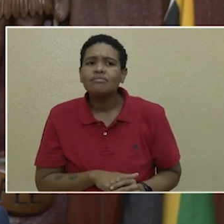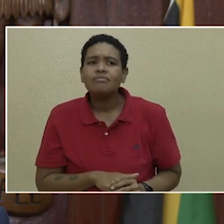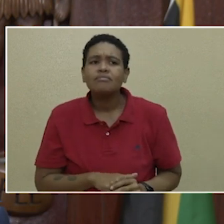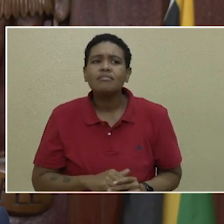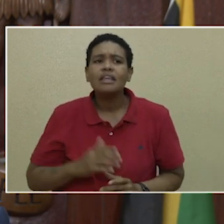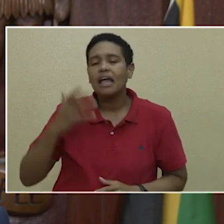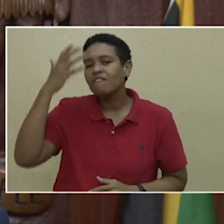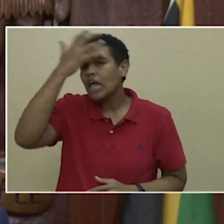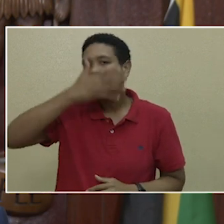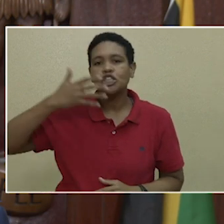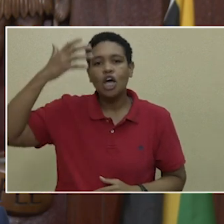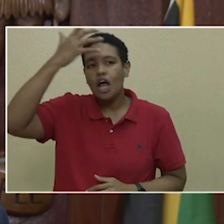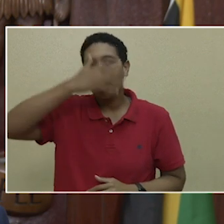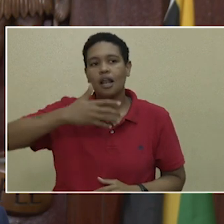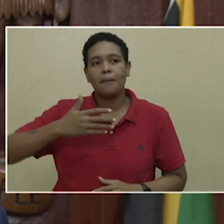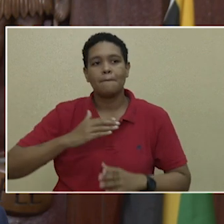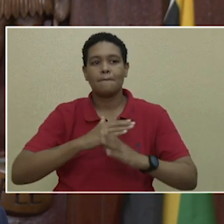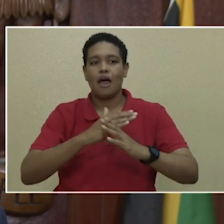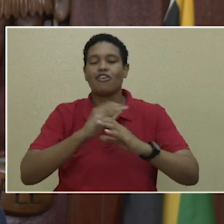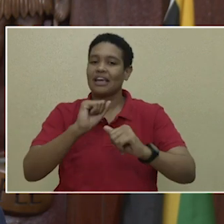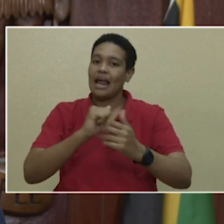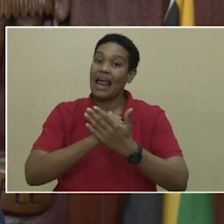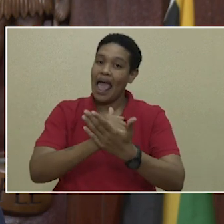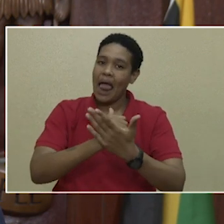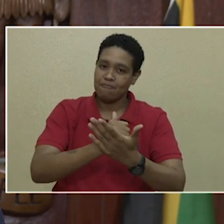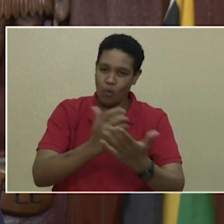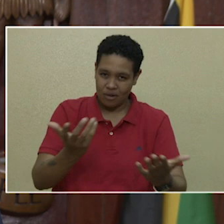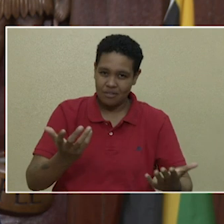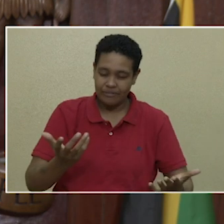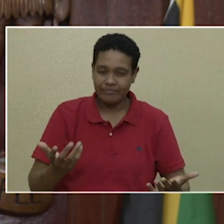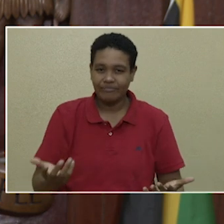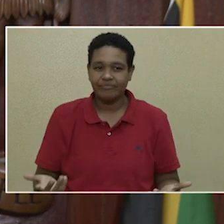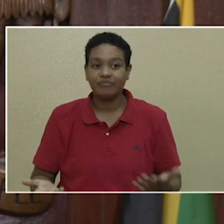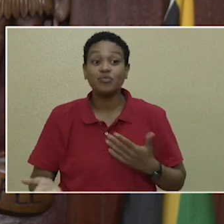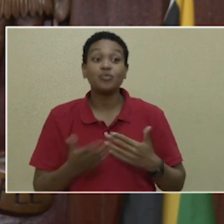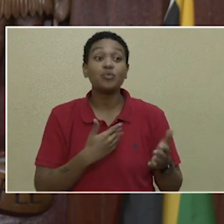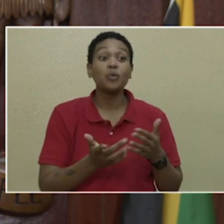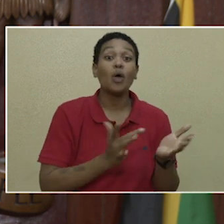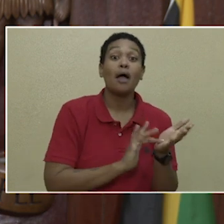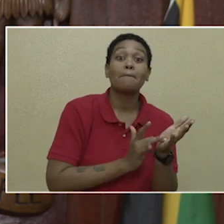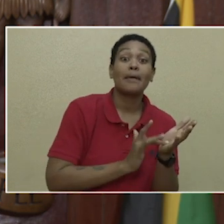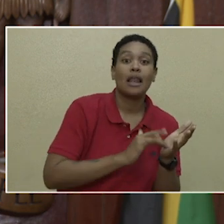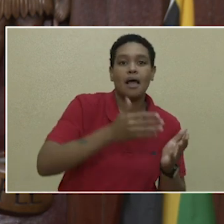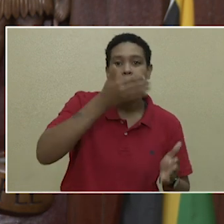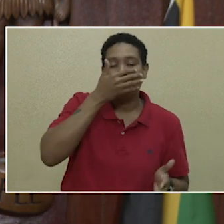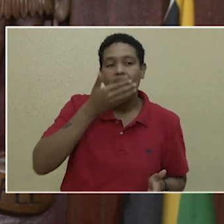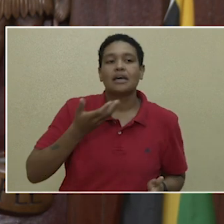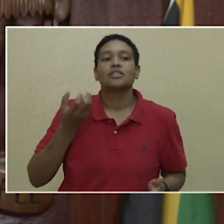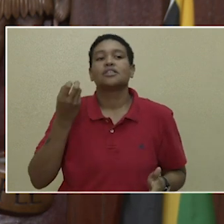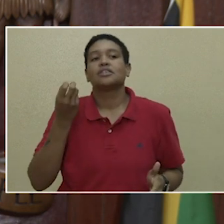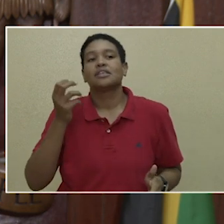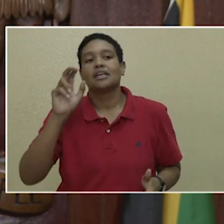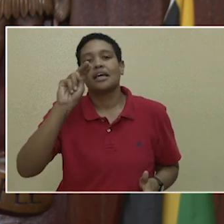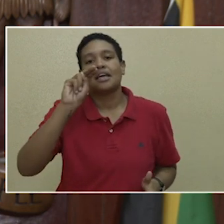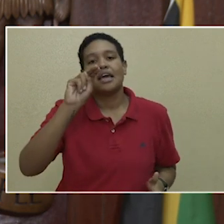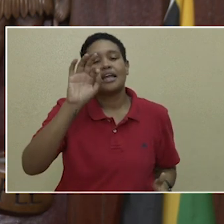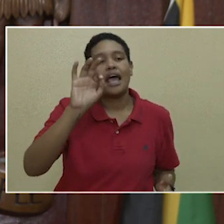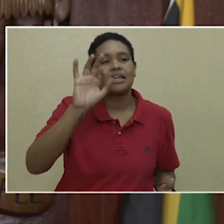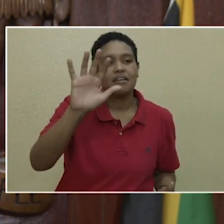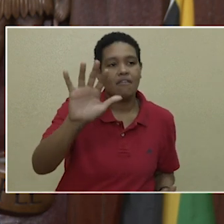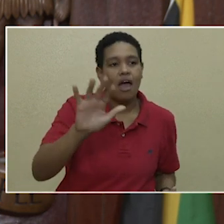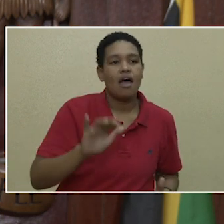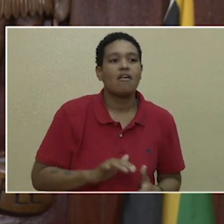barrier can be helpful, whether it is a medical type mask like an